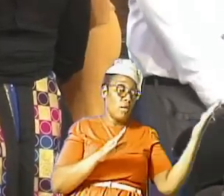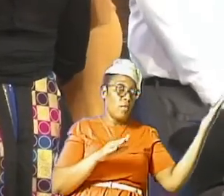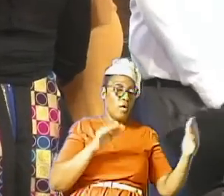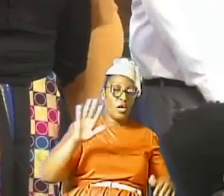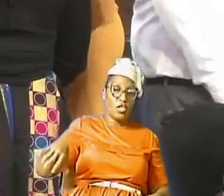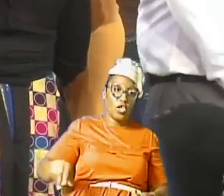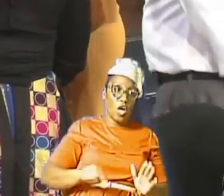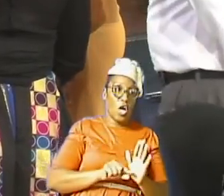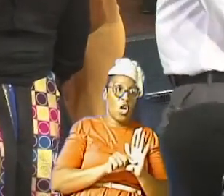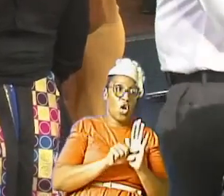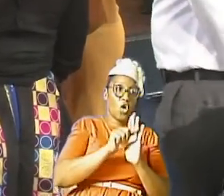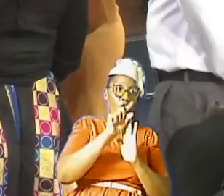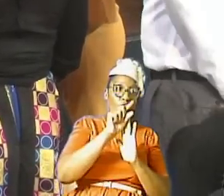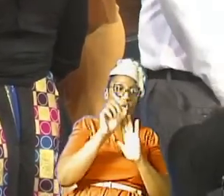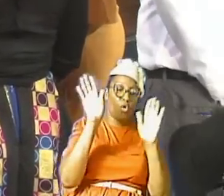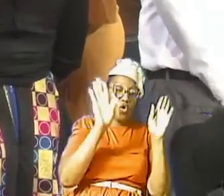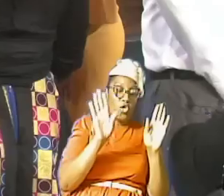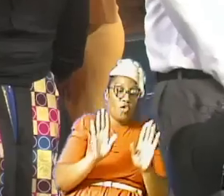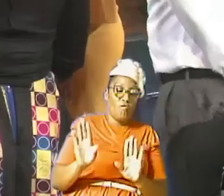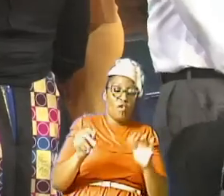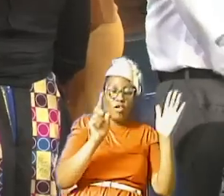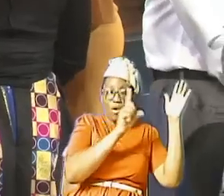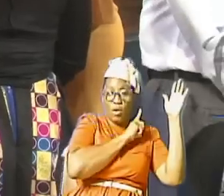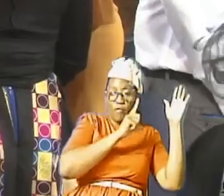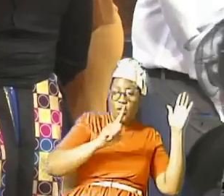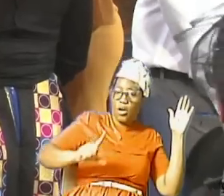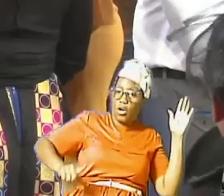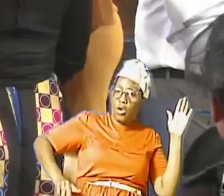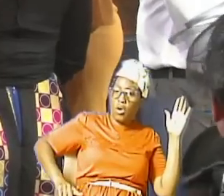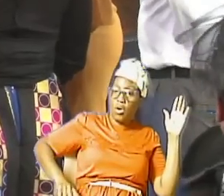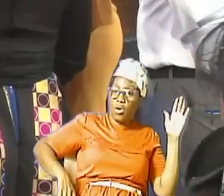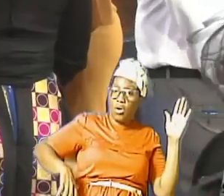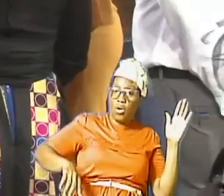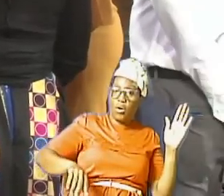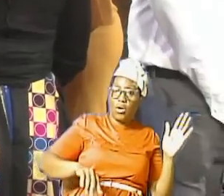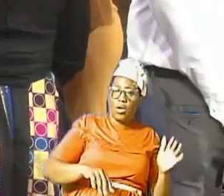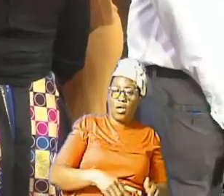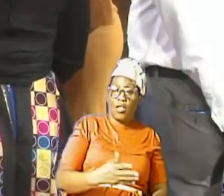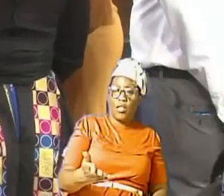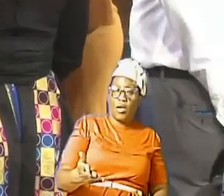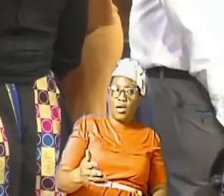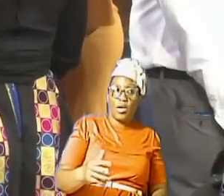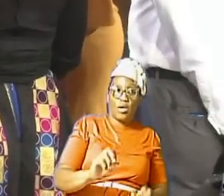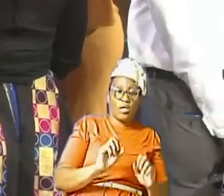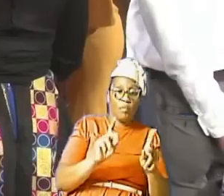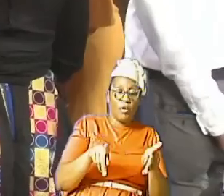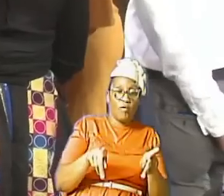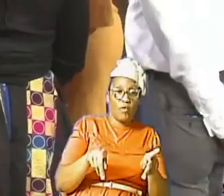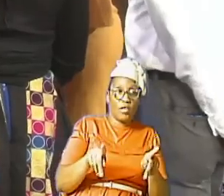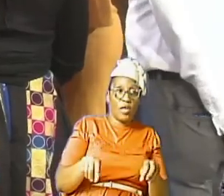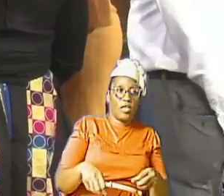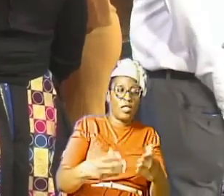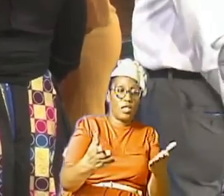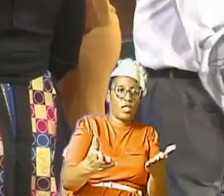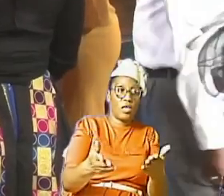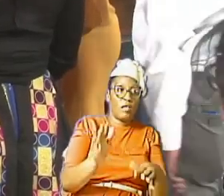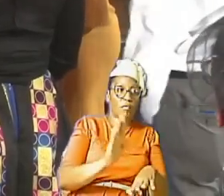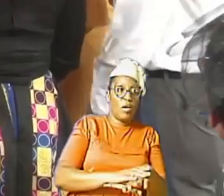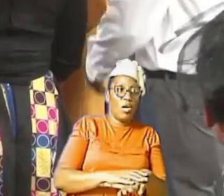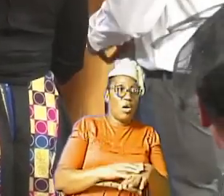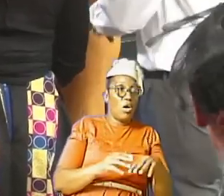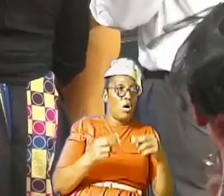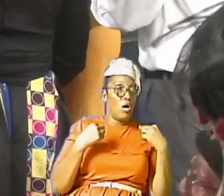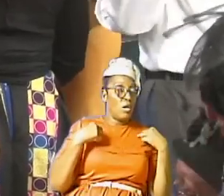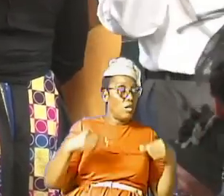grow in the fear of the Lord. There is a privilege that is extended unto